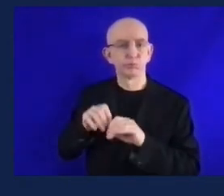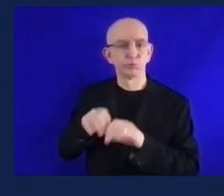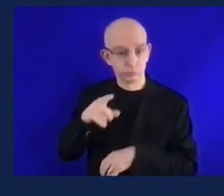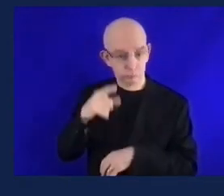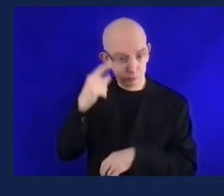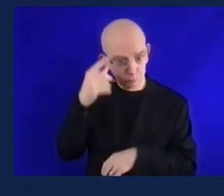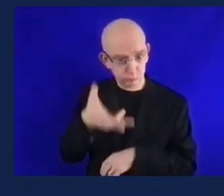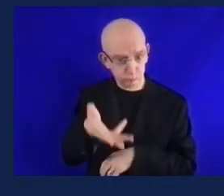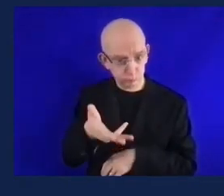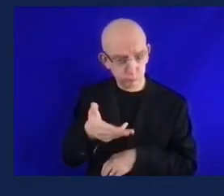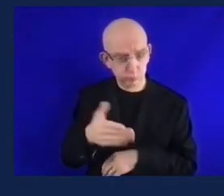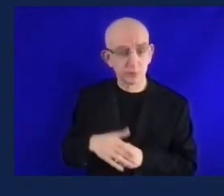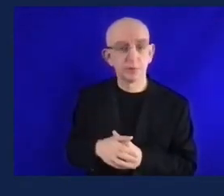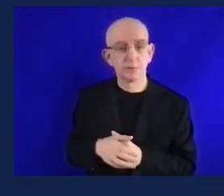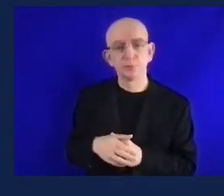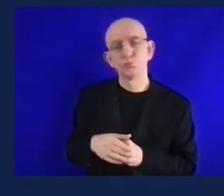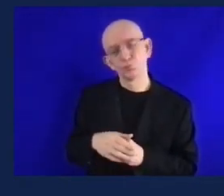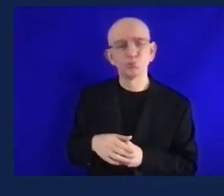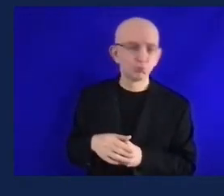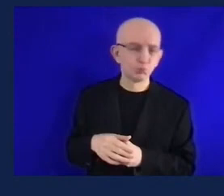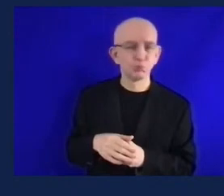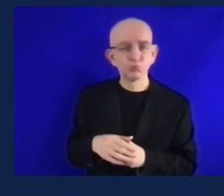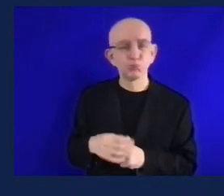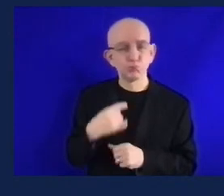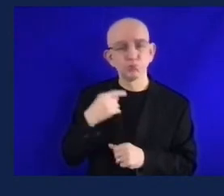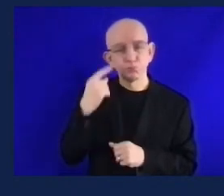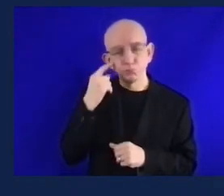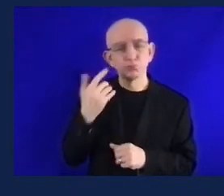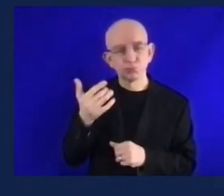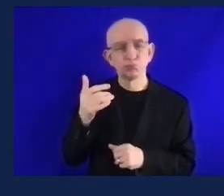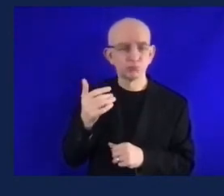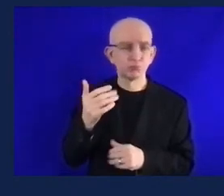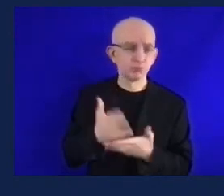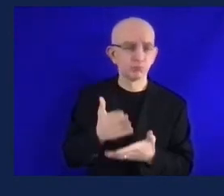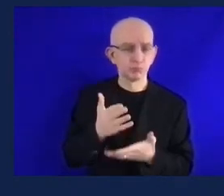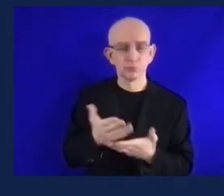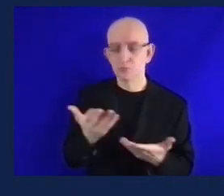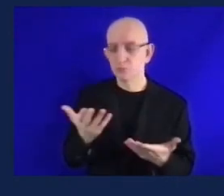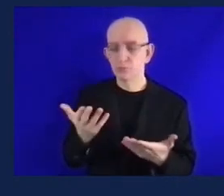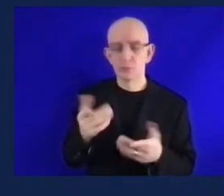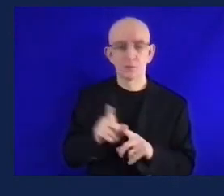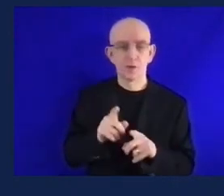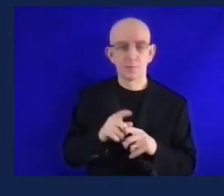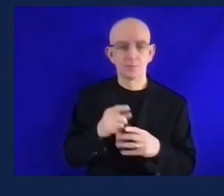Thank you. And Laura, you mentioned that there are barriers to